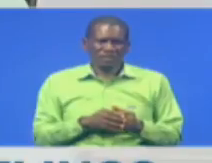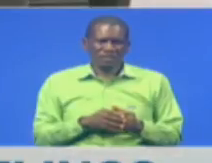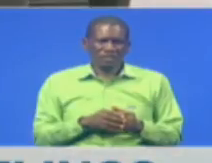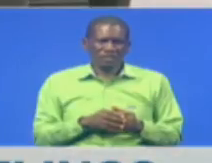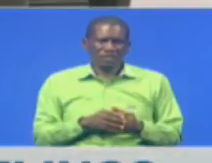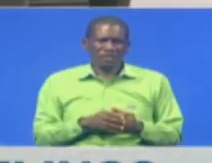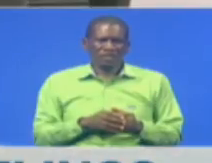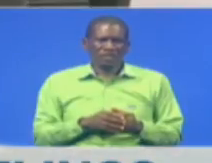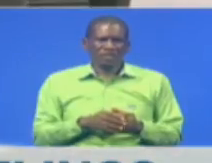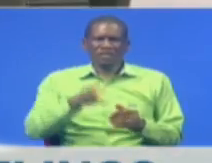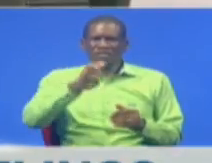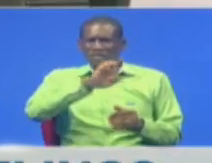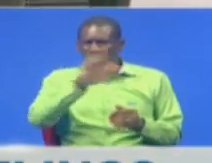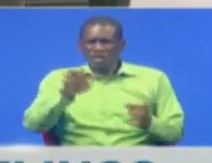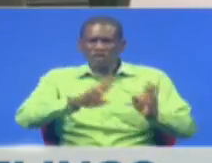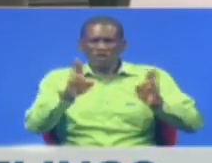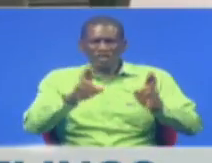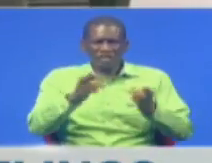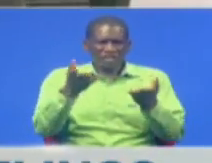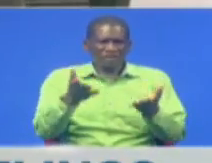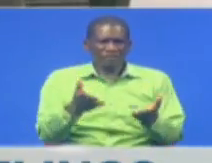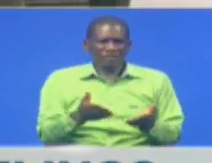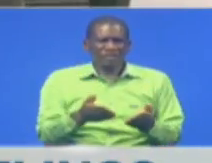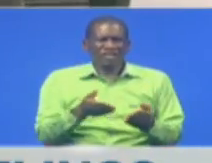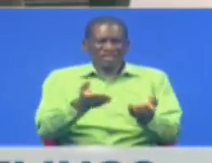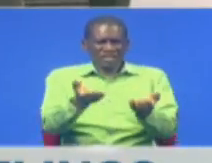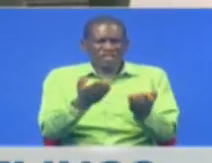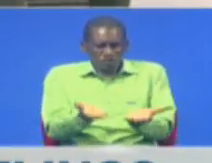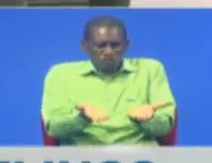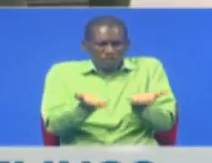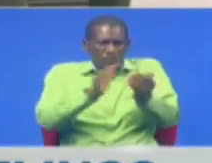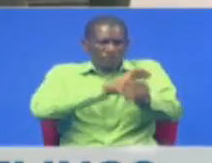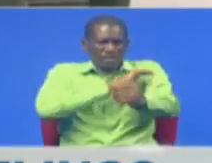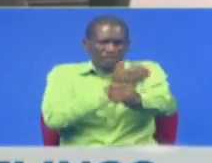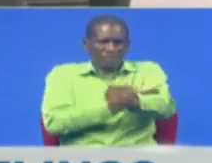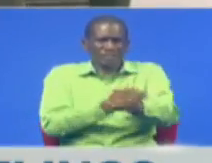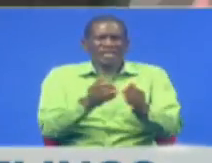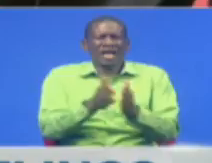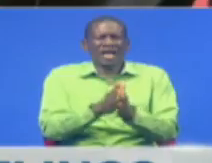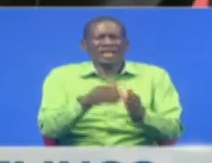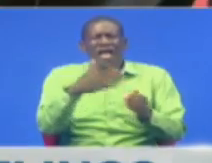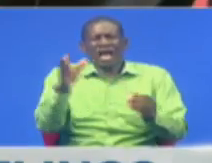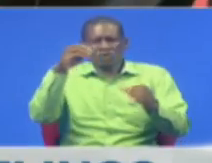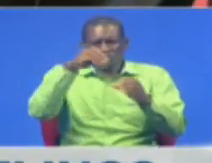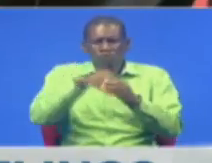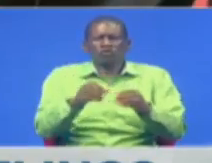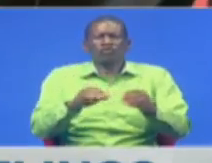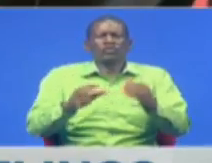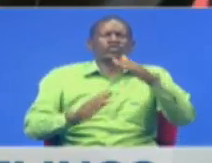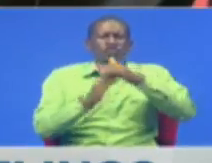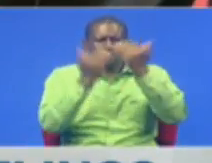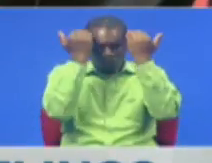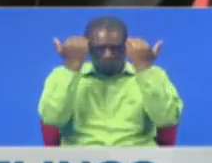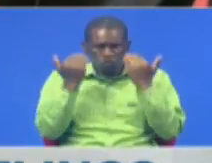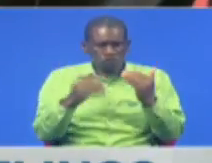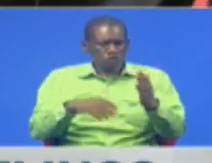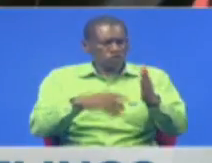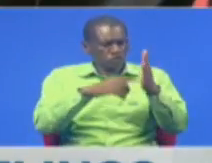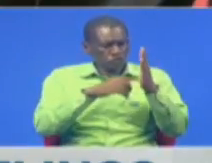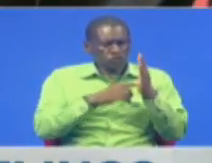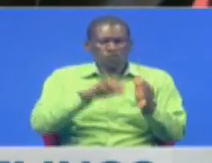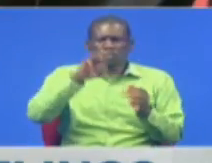The wheel has already been invented. The need to improve the capacity and the output of the Supreme Court characterized